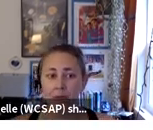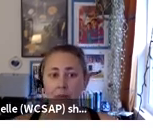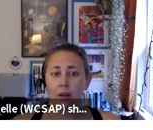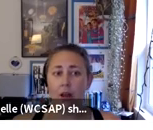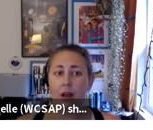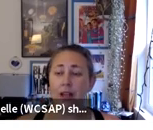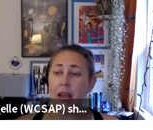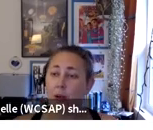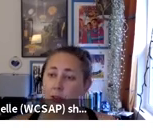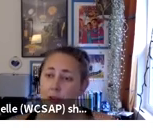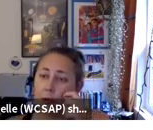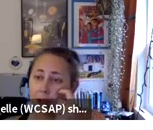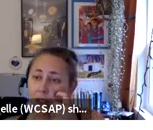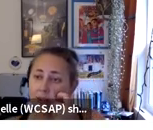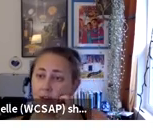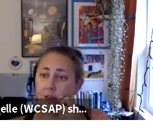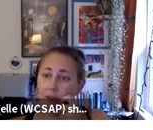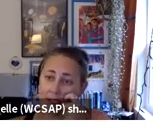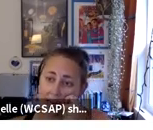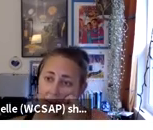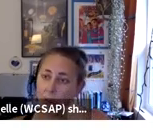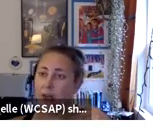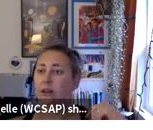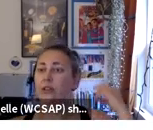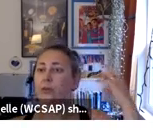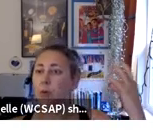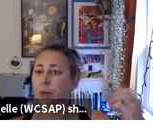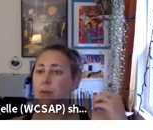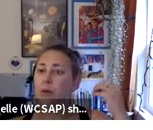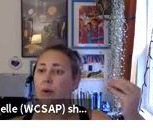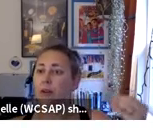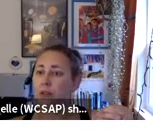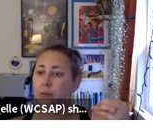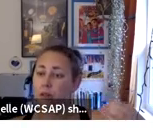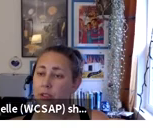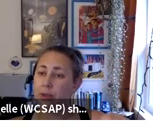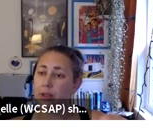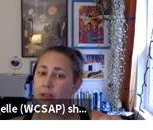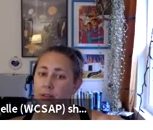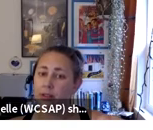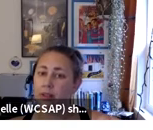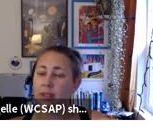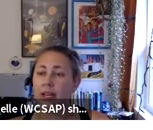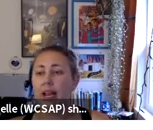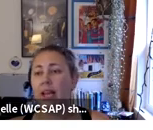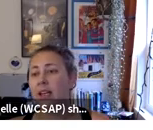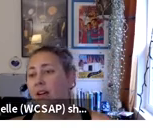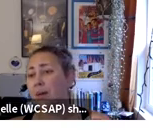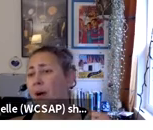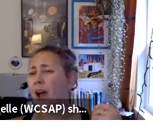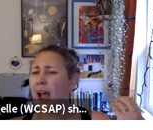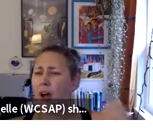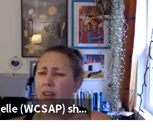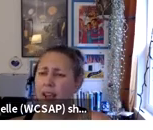right? It helps to normalize and further validate when there's just more people going through similar experiences and